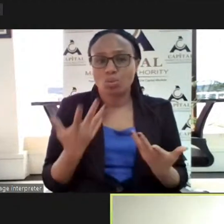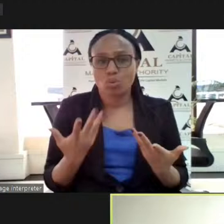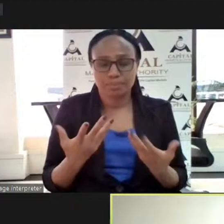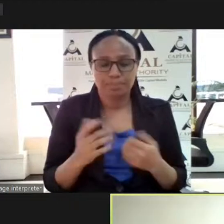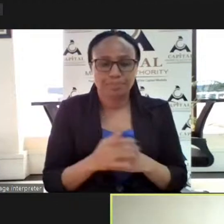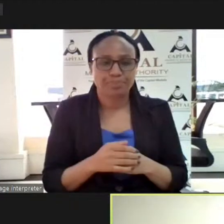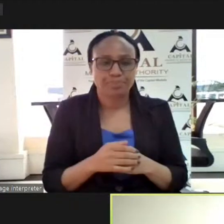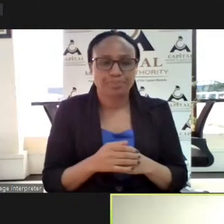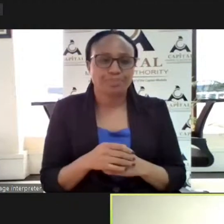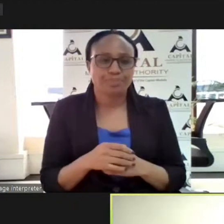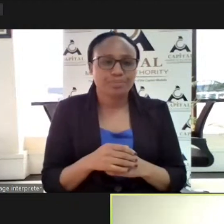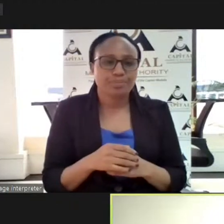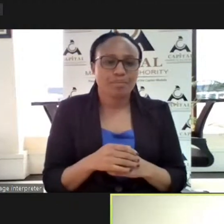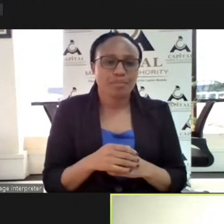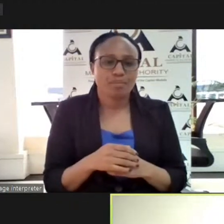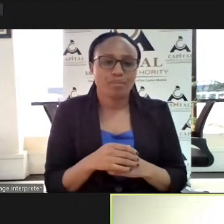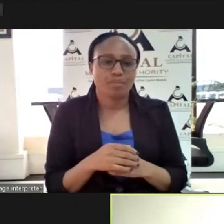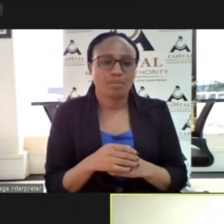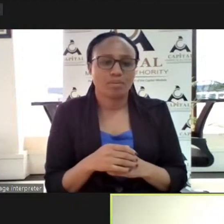for